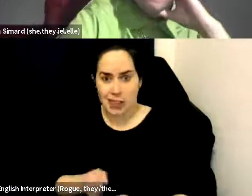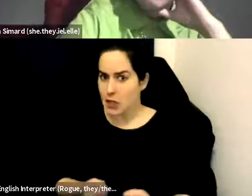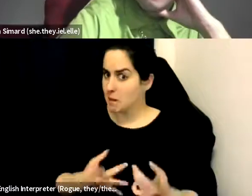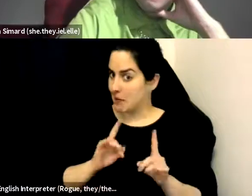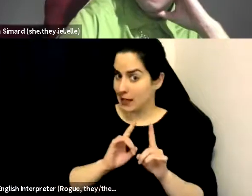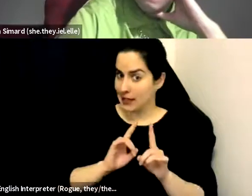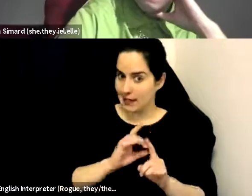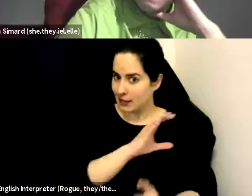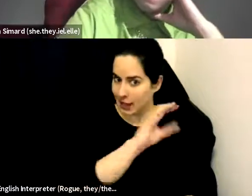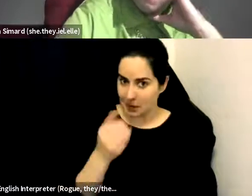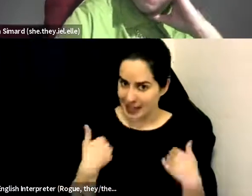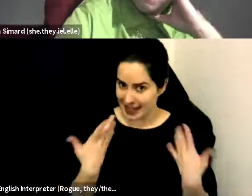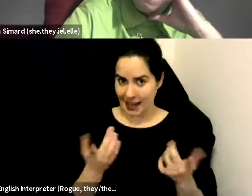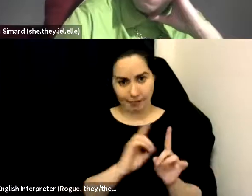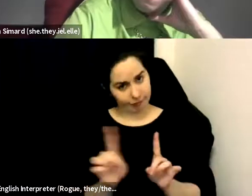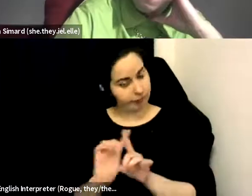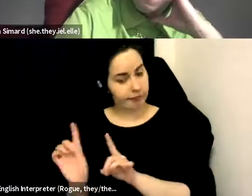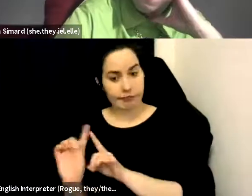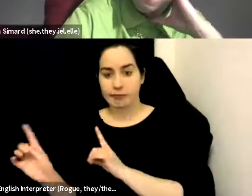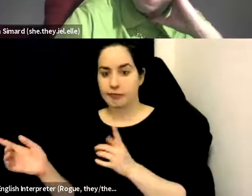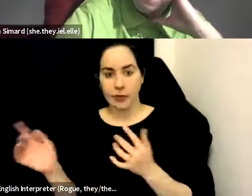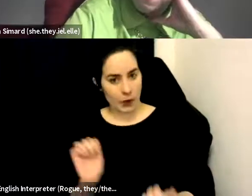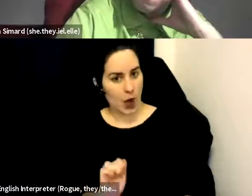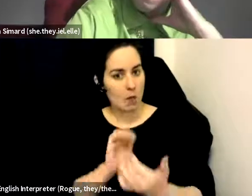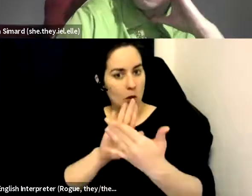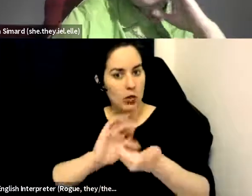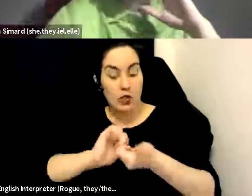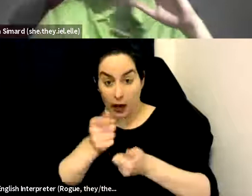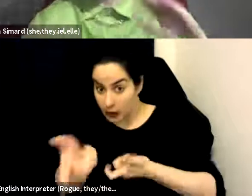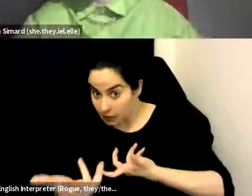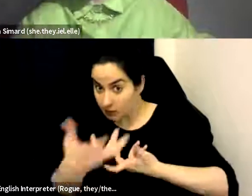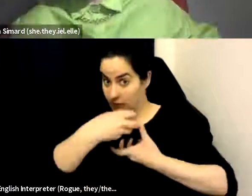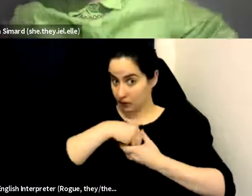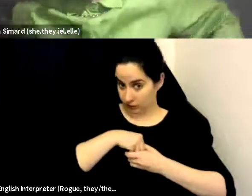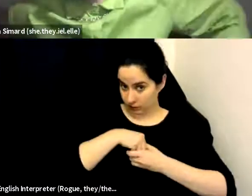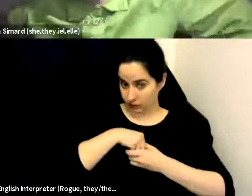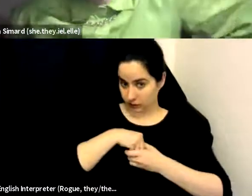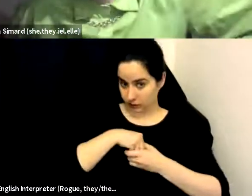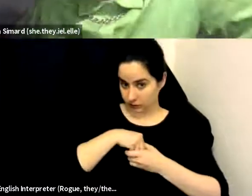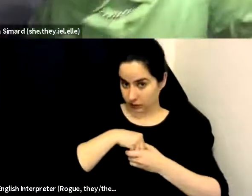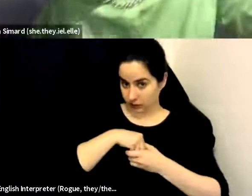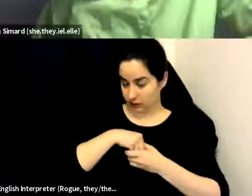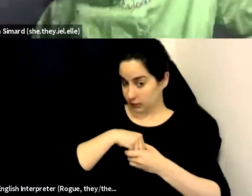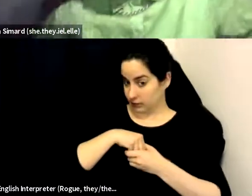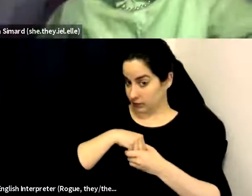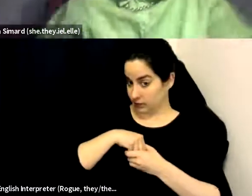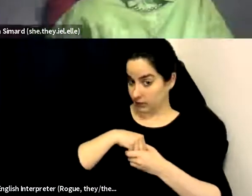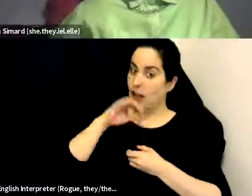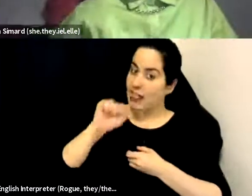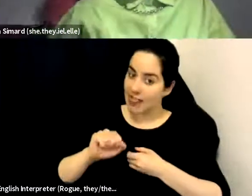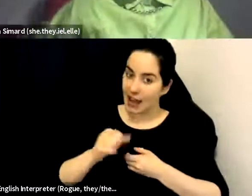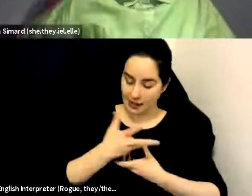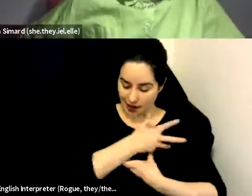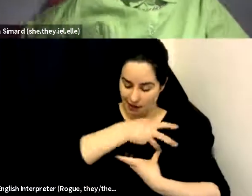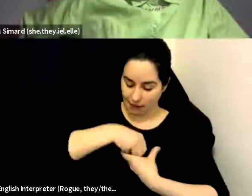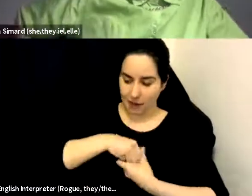institutions do have these ways of being involved with them that can connect you to